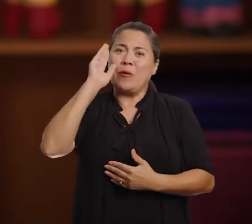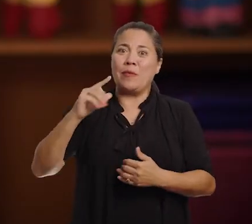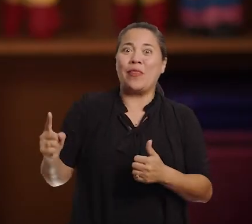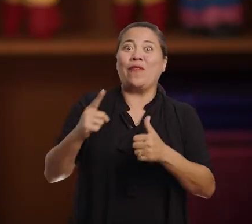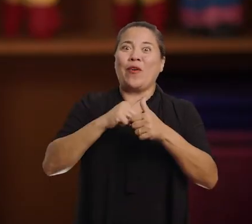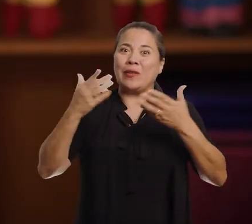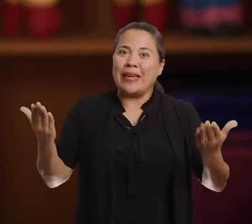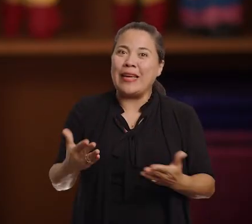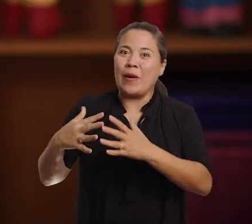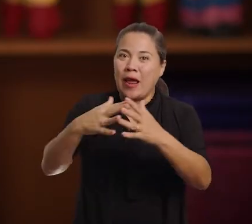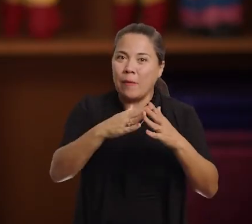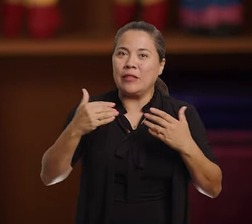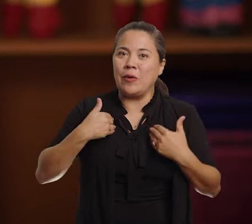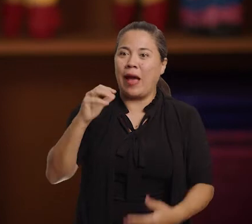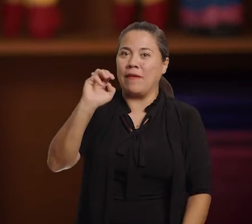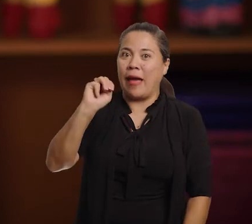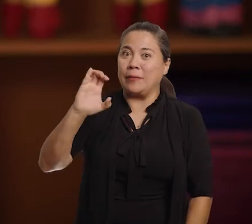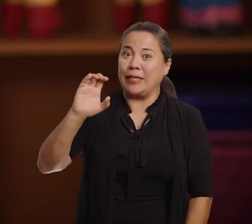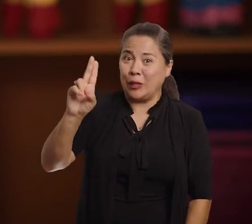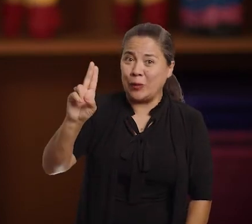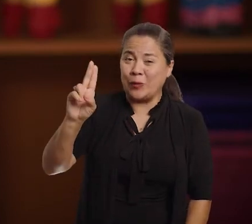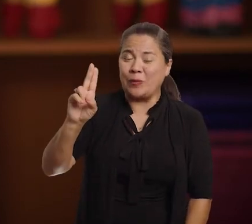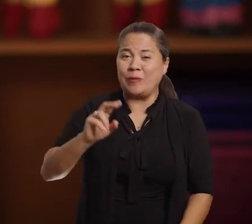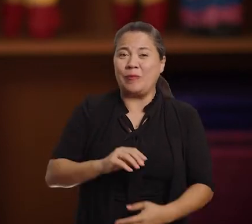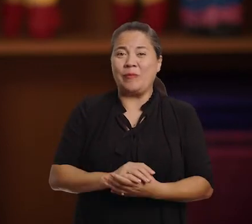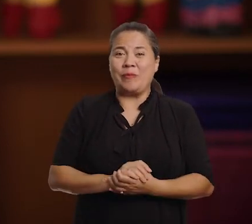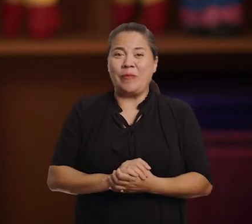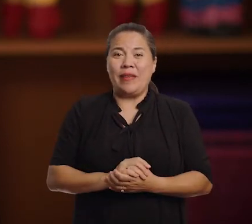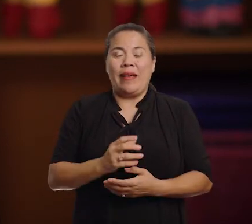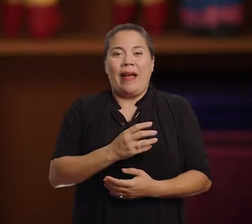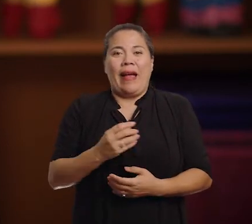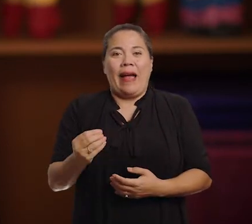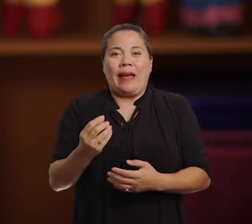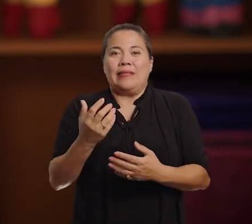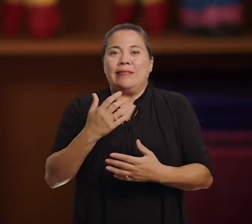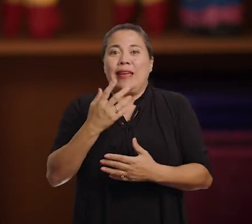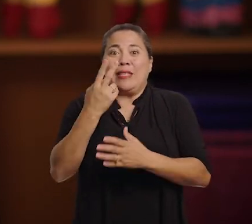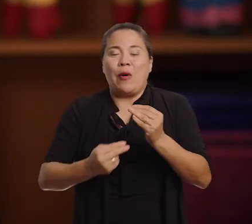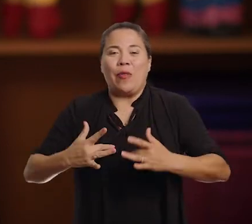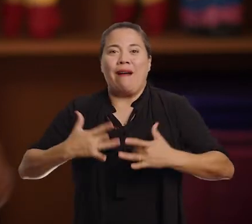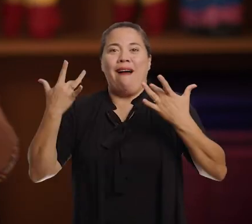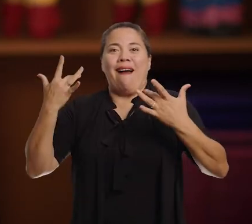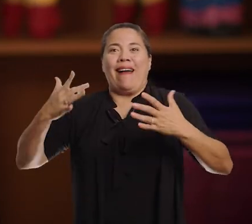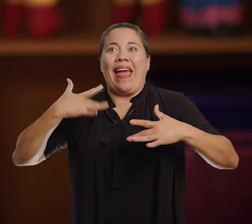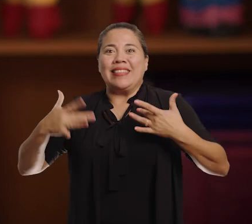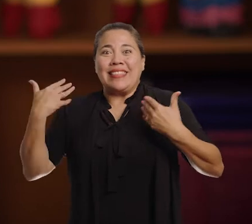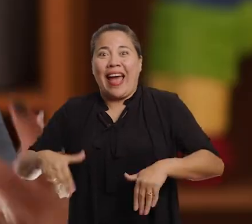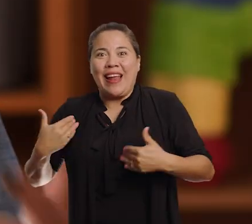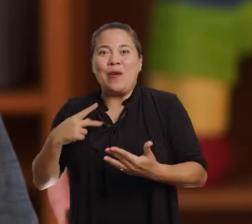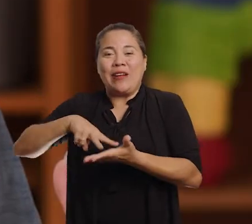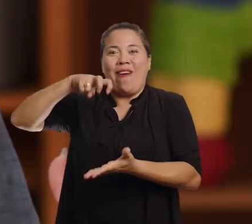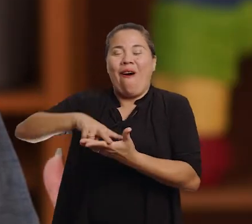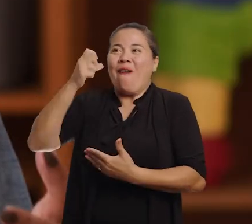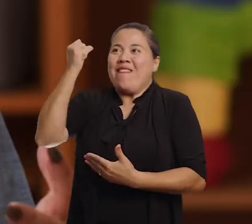be the first in the country to have a mobile universal changing station unit. And it is both exhilarating on one hand,